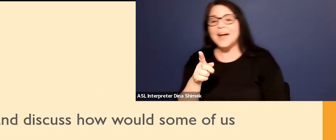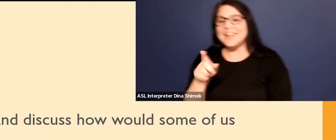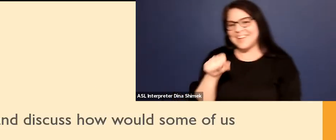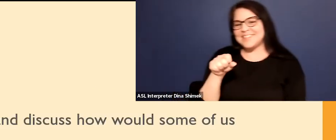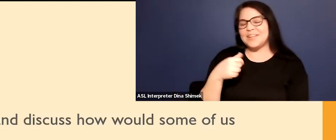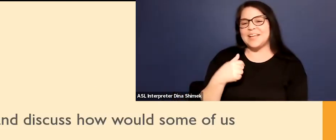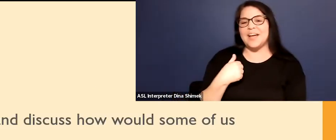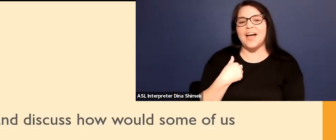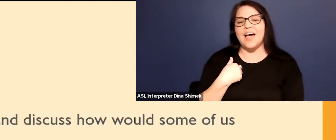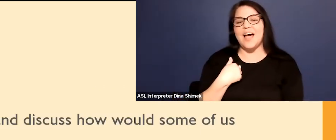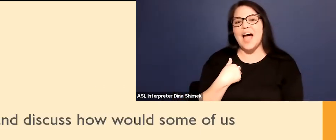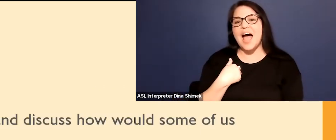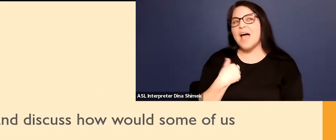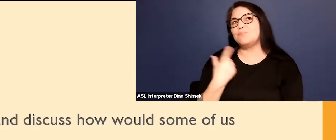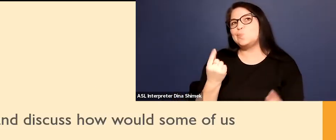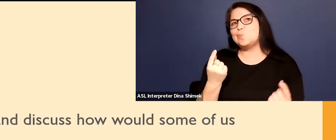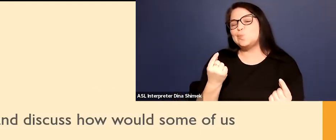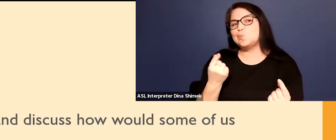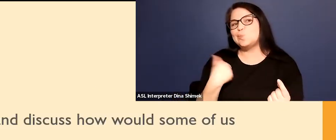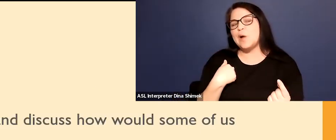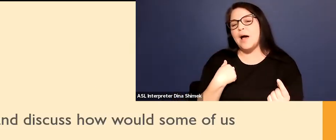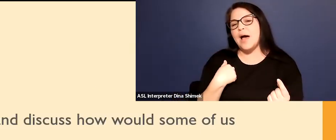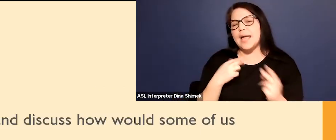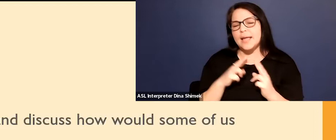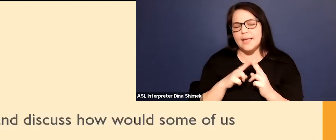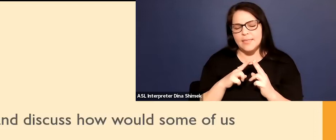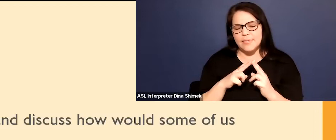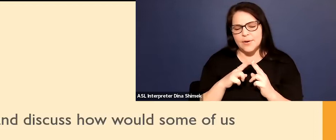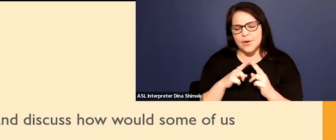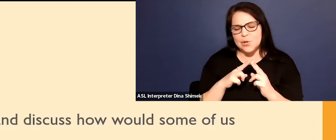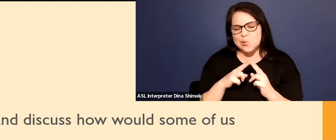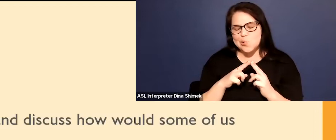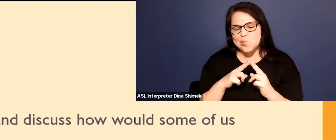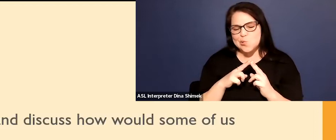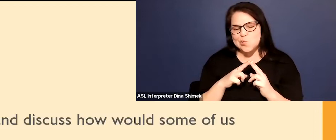Definitely. I would actually either use